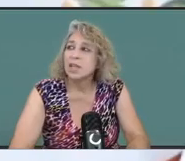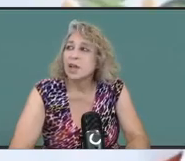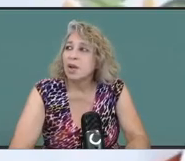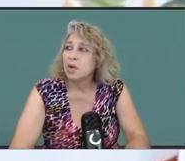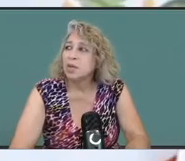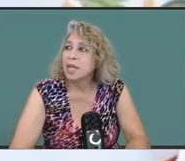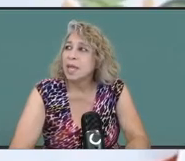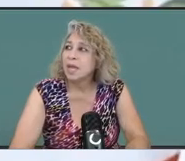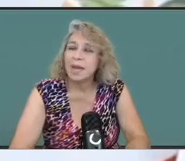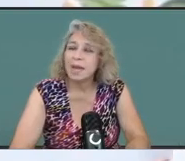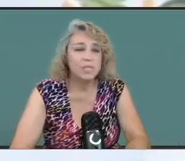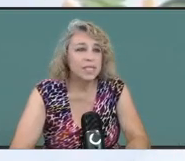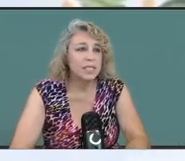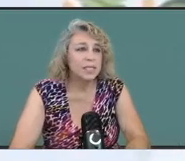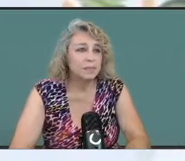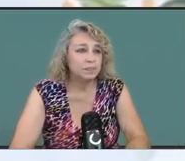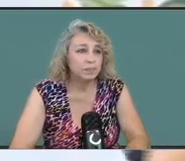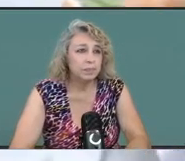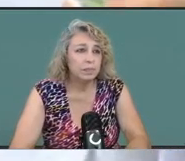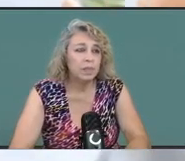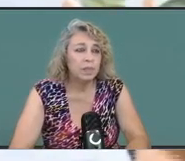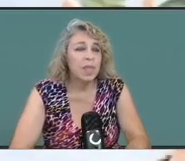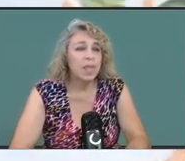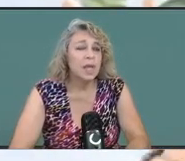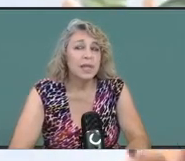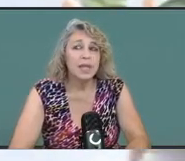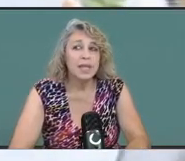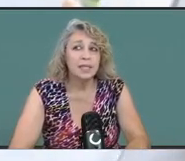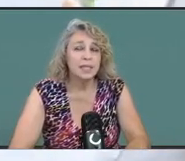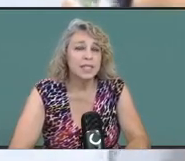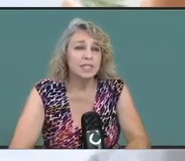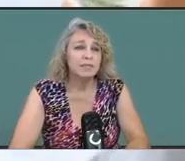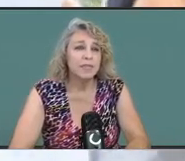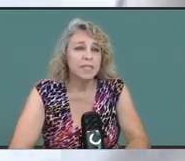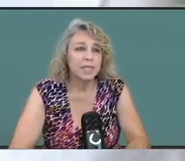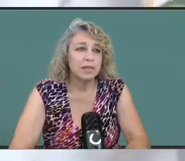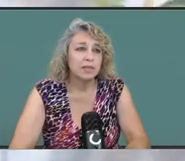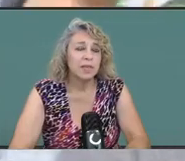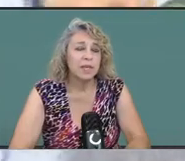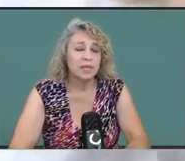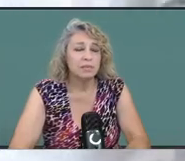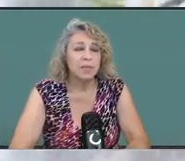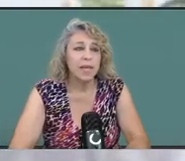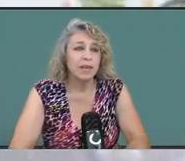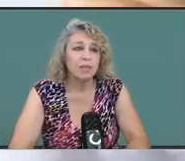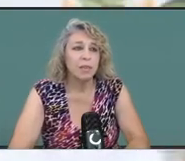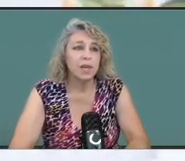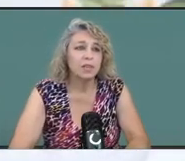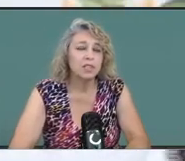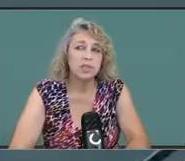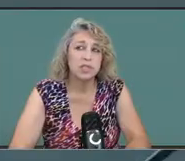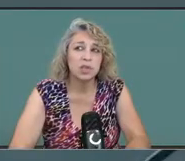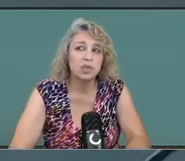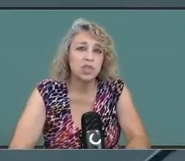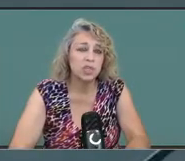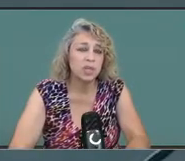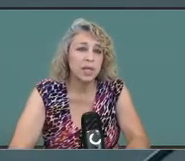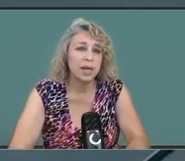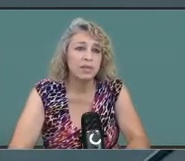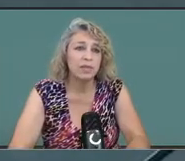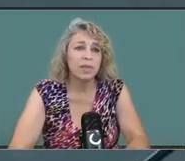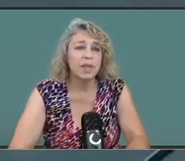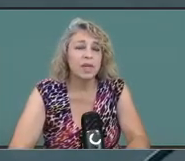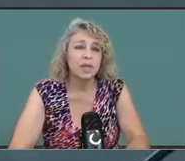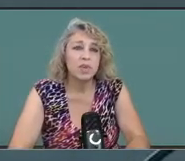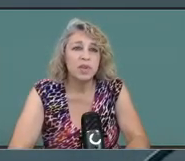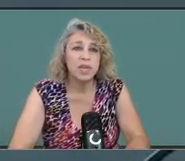is only an absence. Yes, it's physical health, but also the social